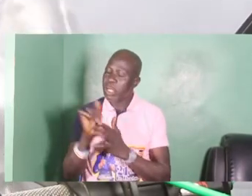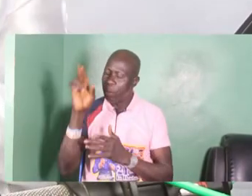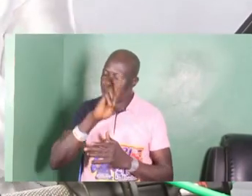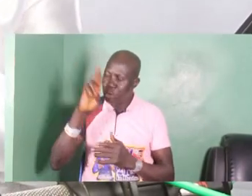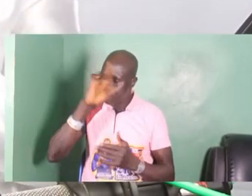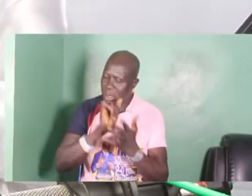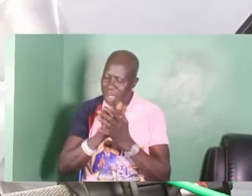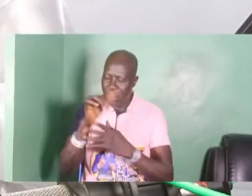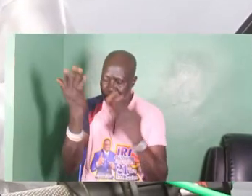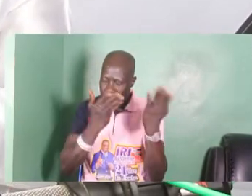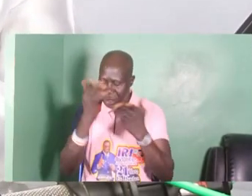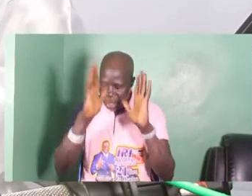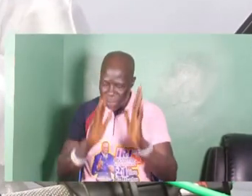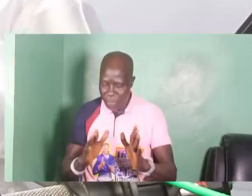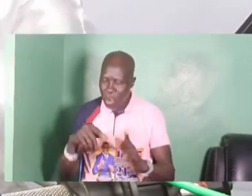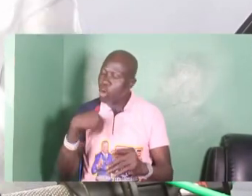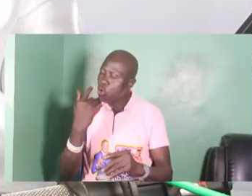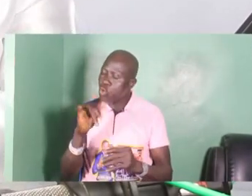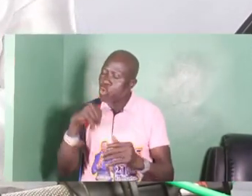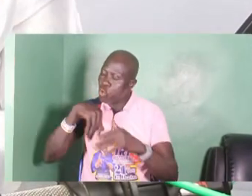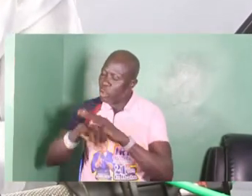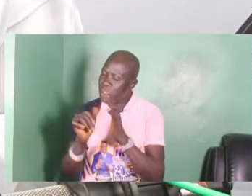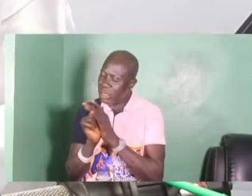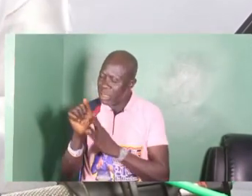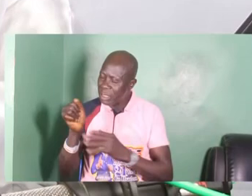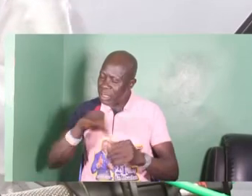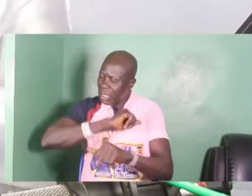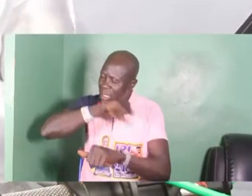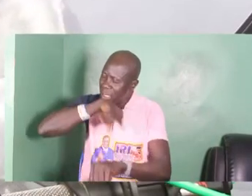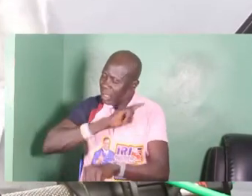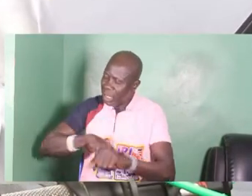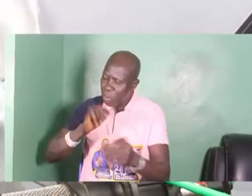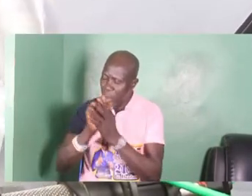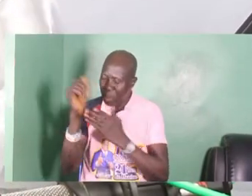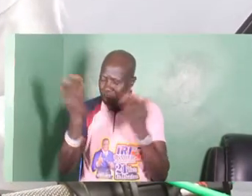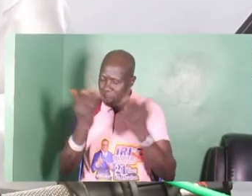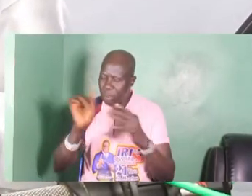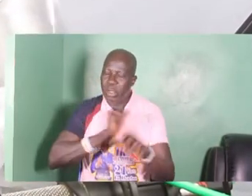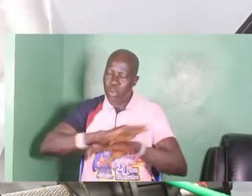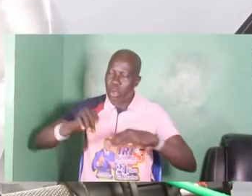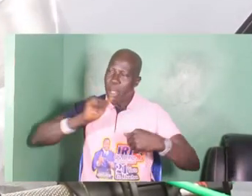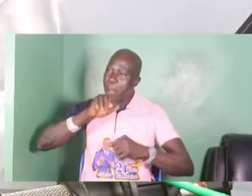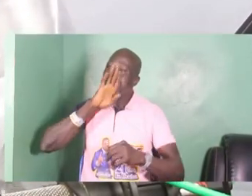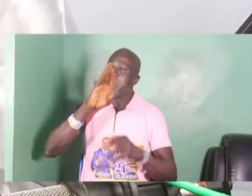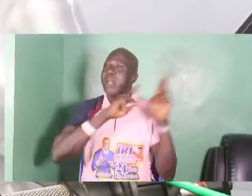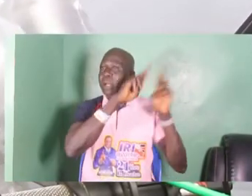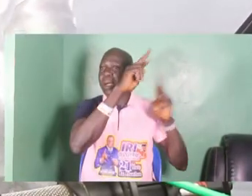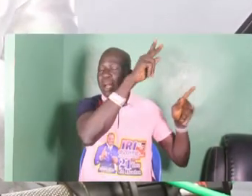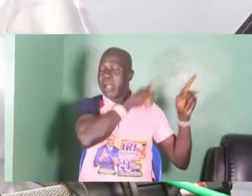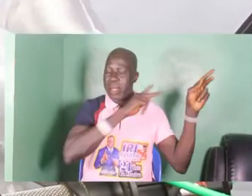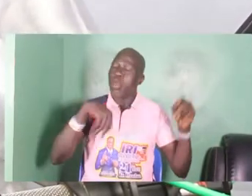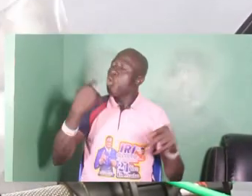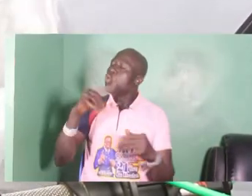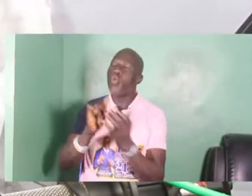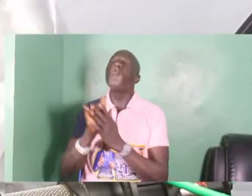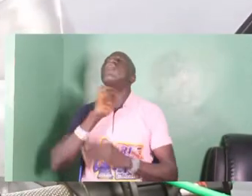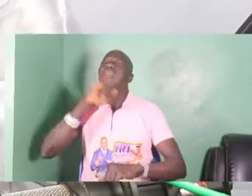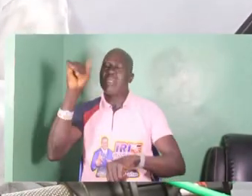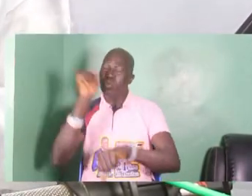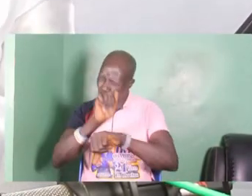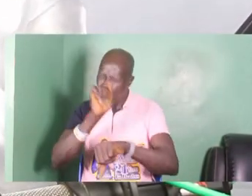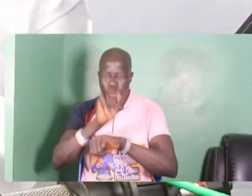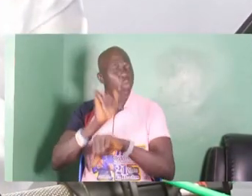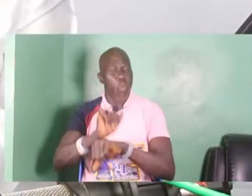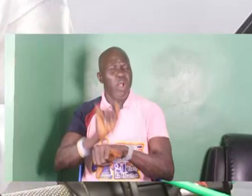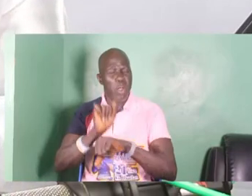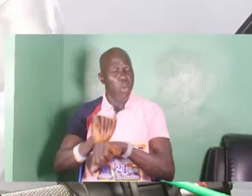Who are they using as a slave? Ta ló wà ní ipò ẹrú tí wọ́n jẹ́ oṣù kẹwàá. Who is the position of state that he tell you not to reign as king? Ta ló kàn ṣiṣẹ́ sáàtì òṣèré.